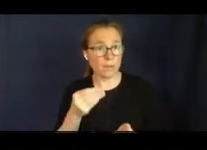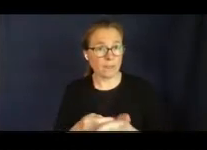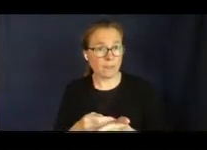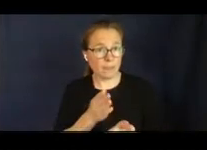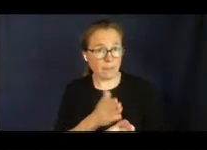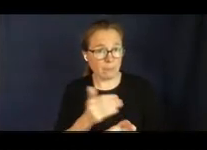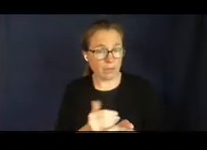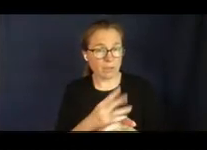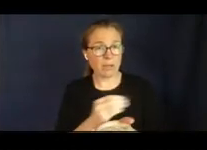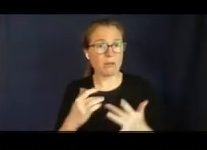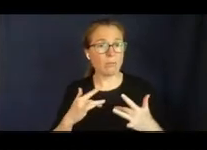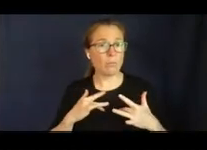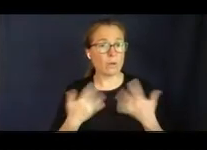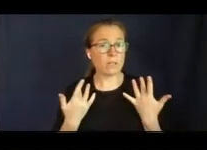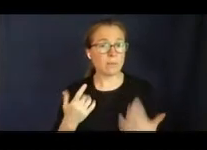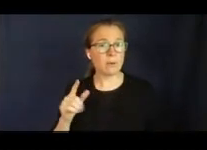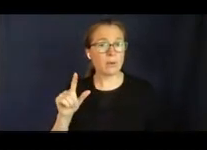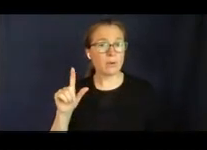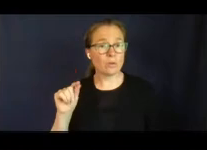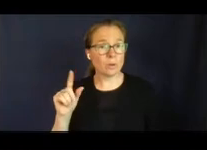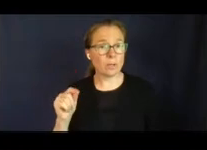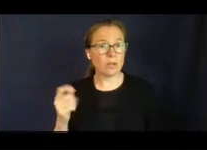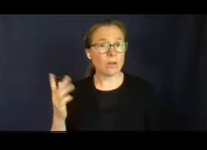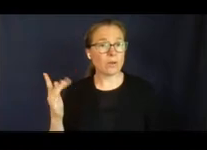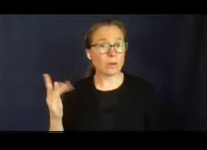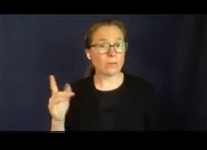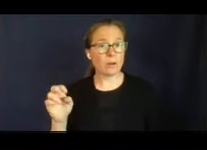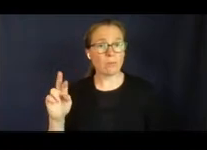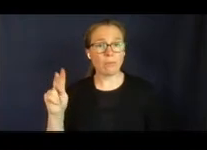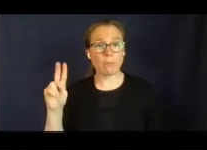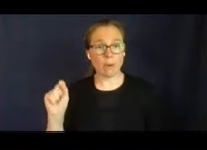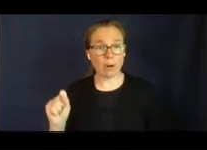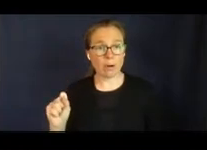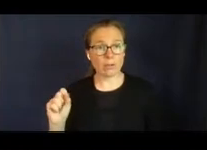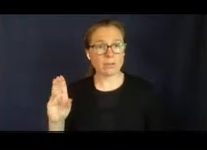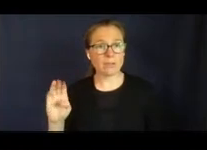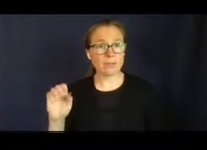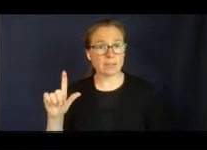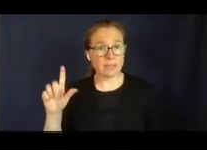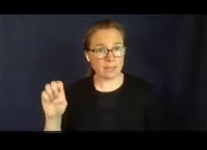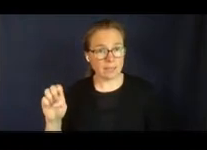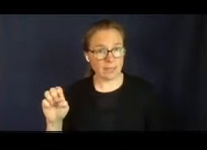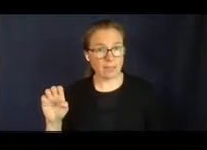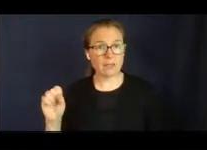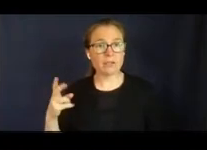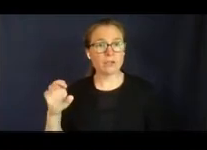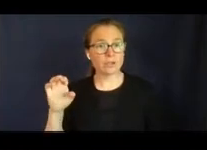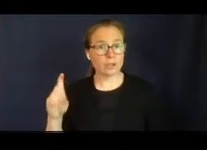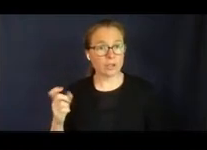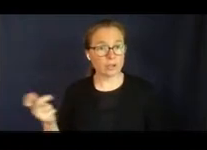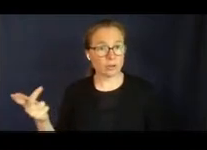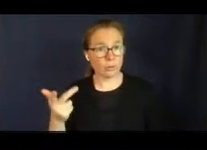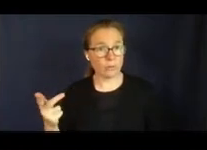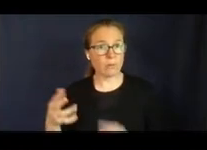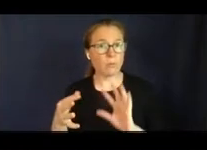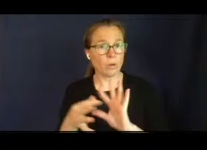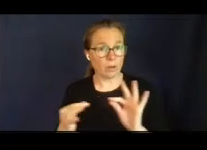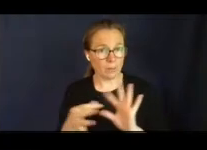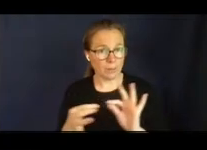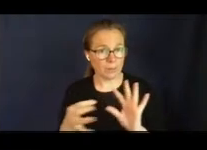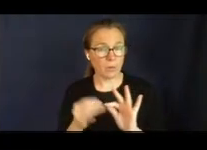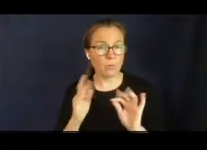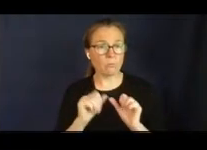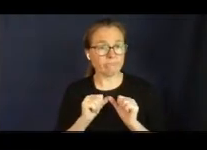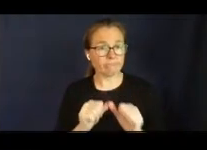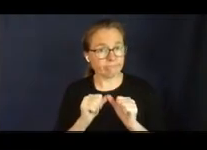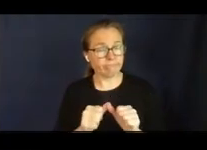OHSU 2025 from Bridget Barnes, Connie Seeley, and Wayne Shields. As we continue our regular